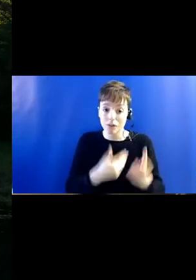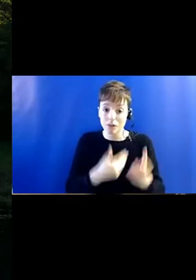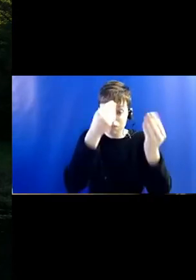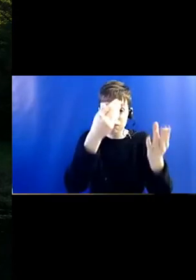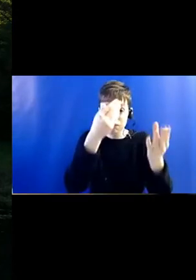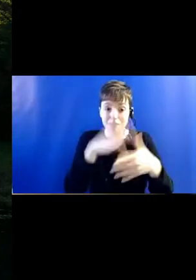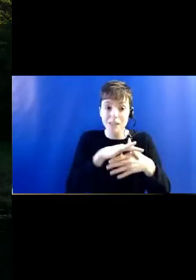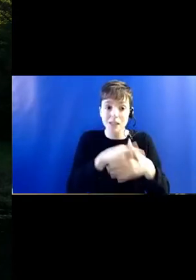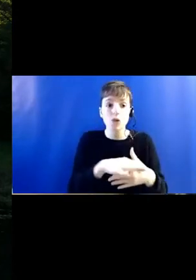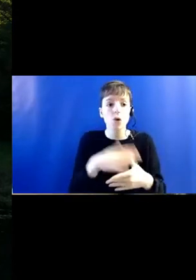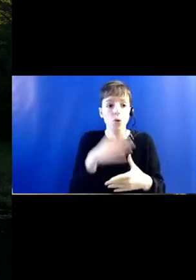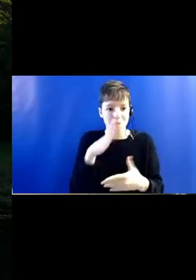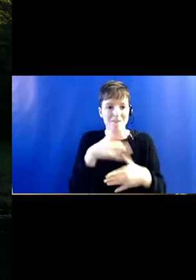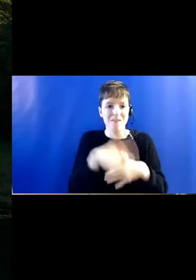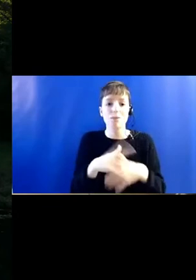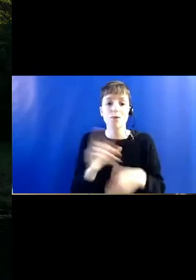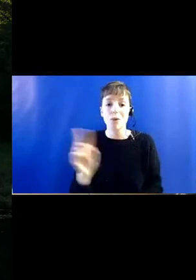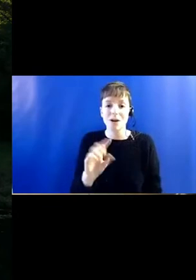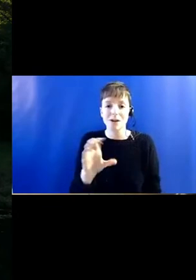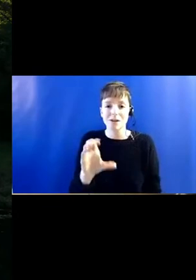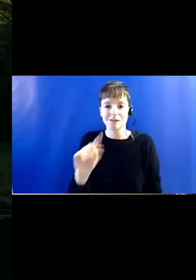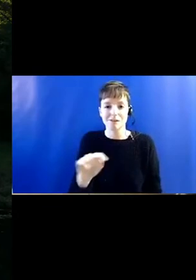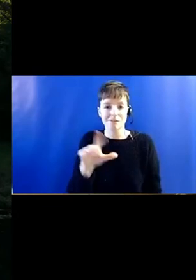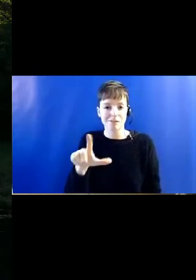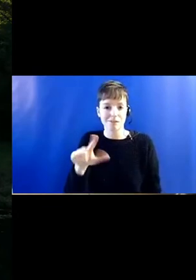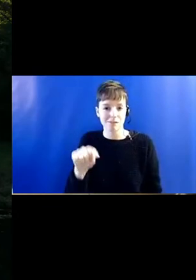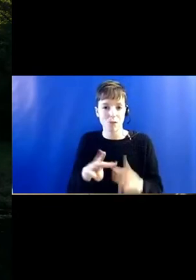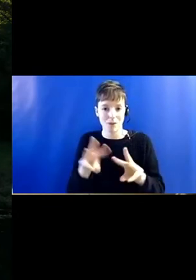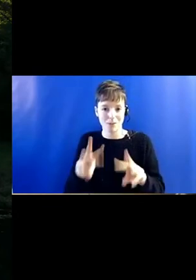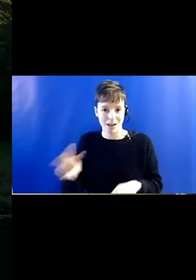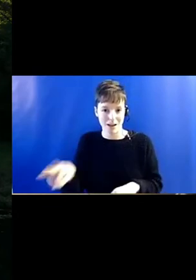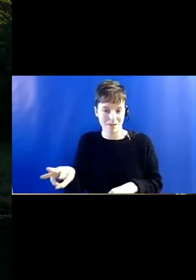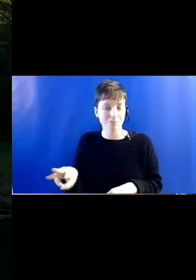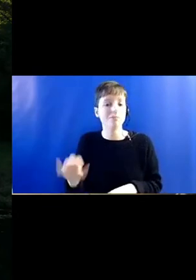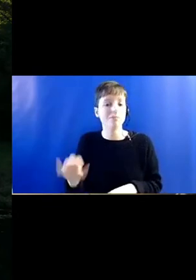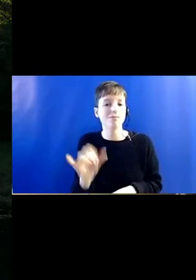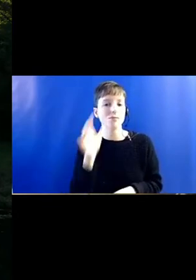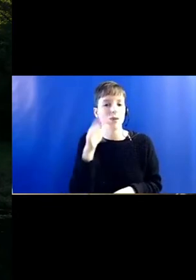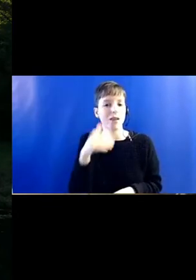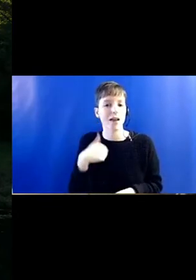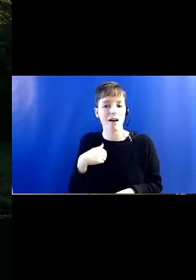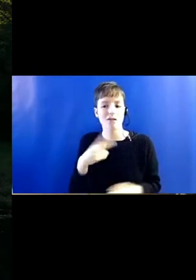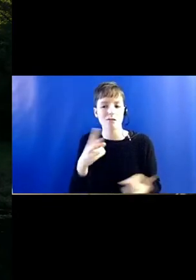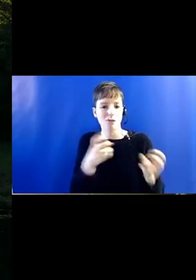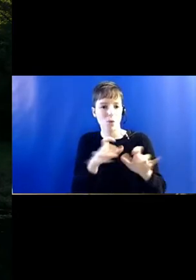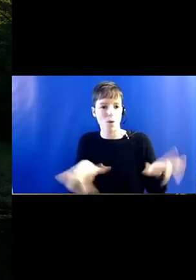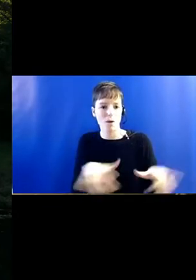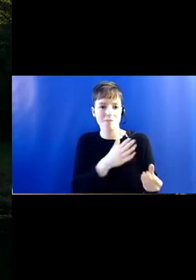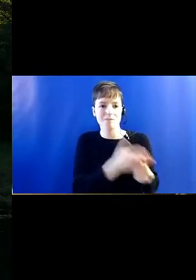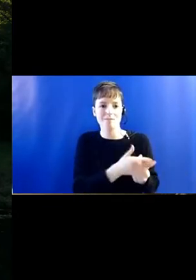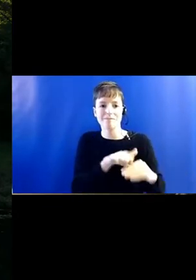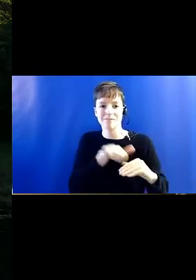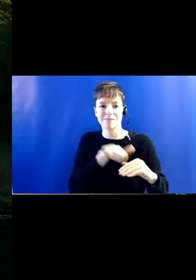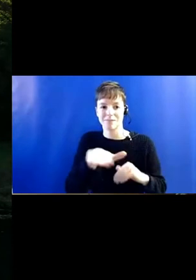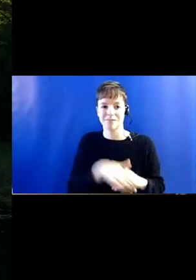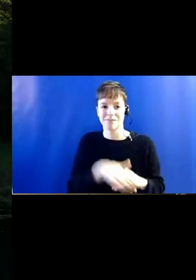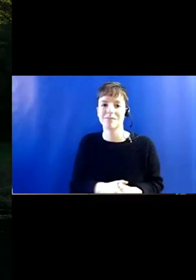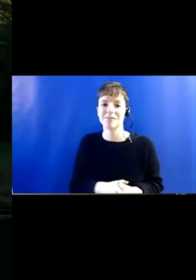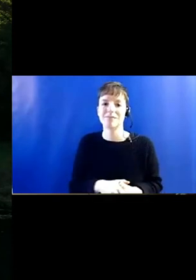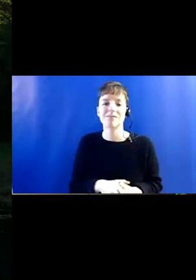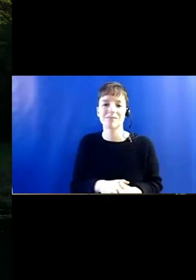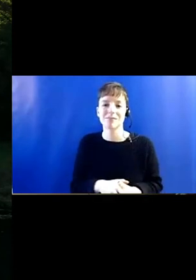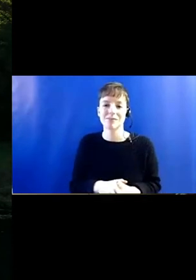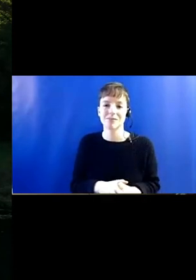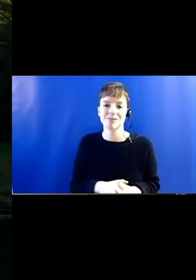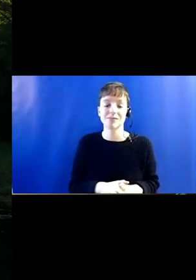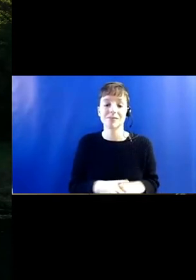CTLT website, along with the recording of this workshop. And all the links will be sent to you shortly. So now Corinne